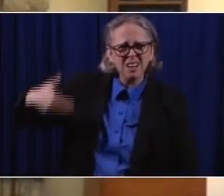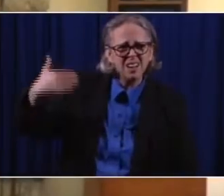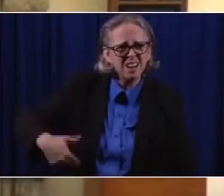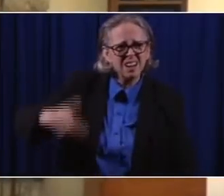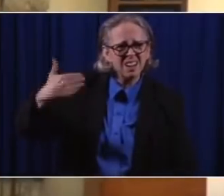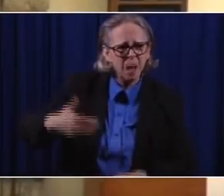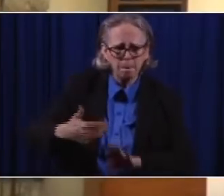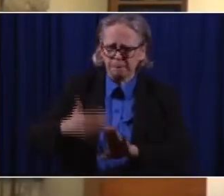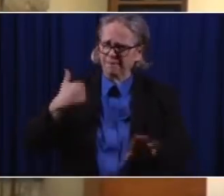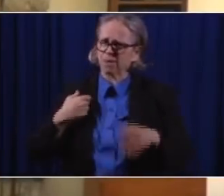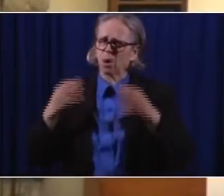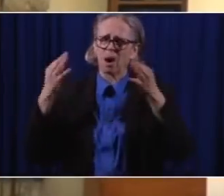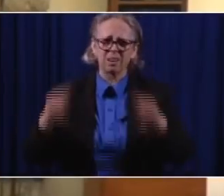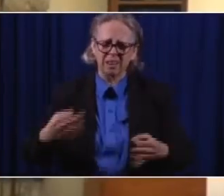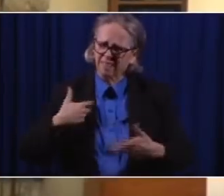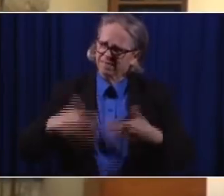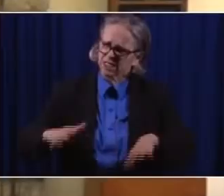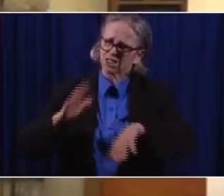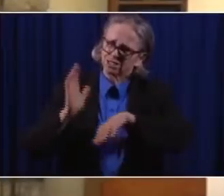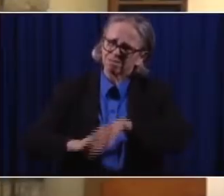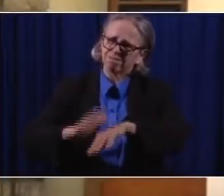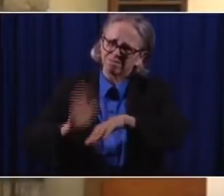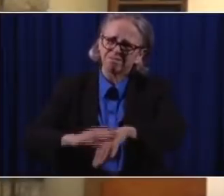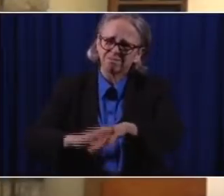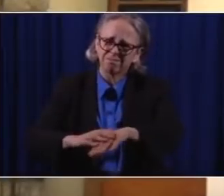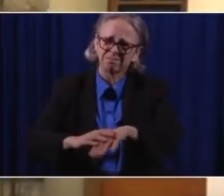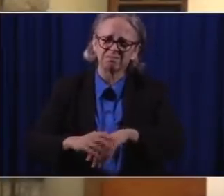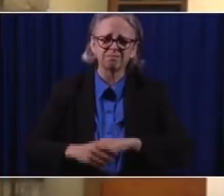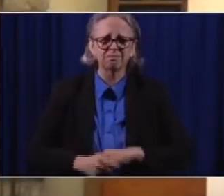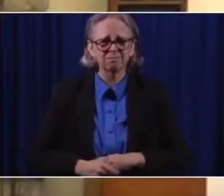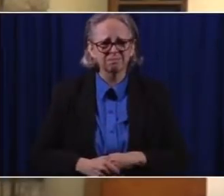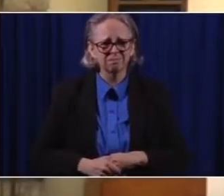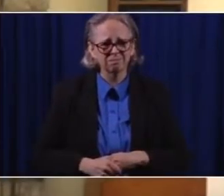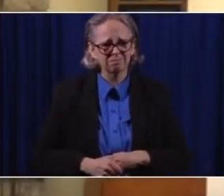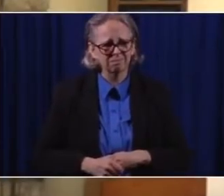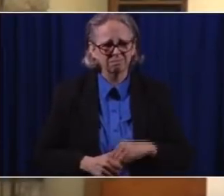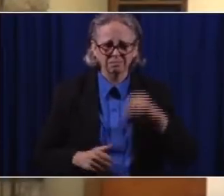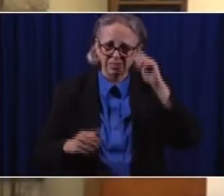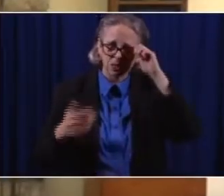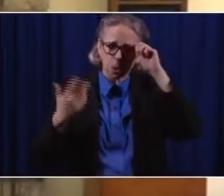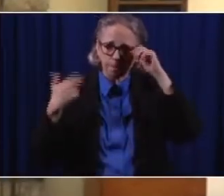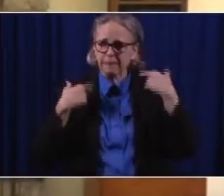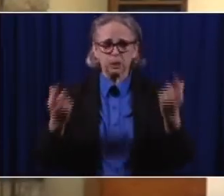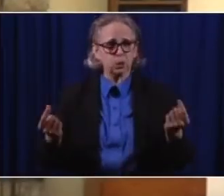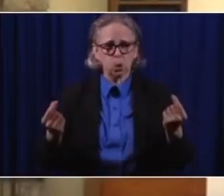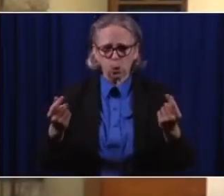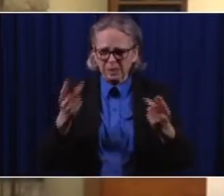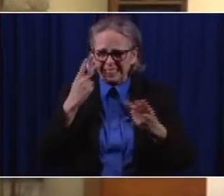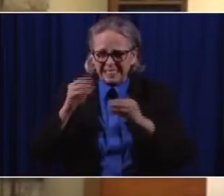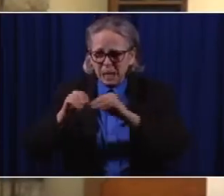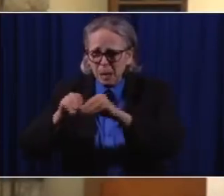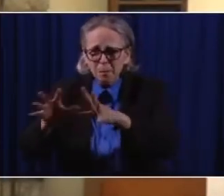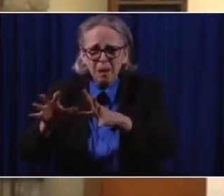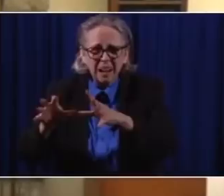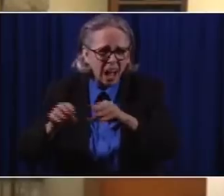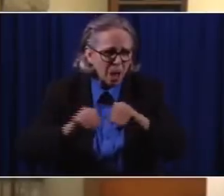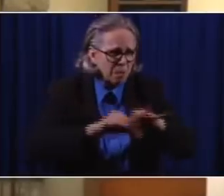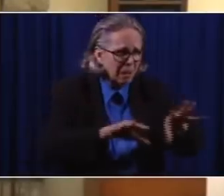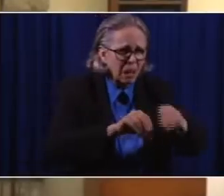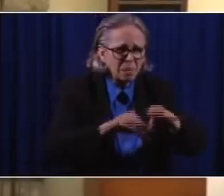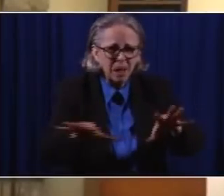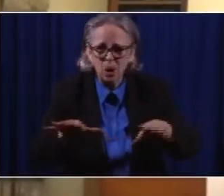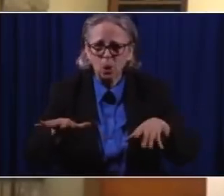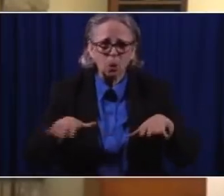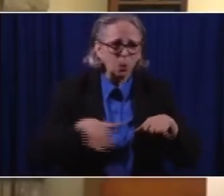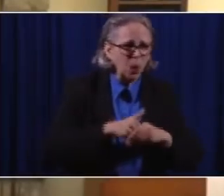at all. Where we've seen a lot of spread, where we've seen these big spread events have been weddings and some